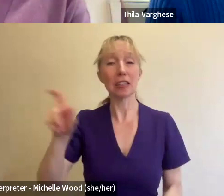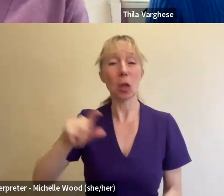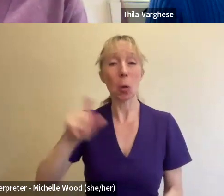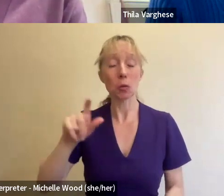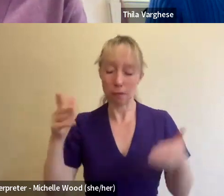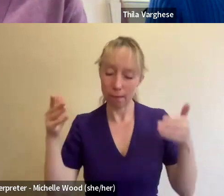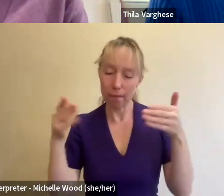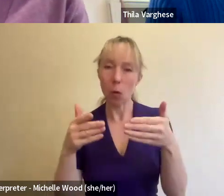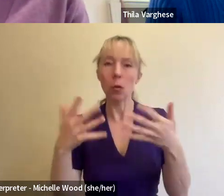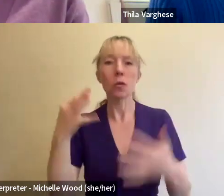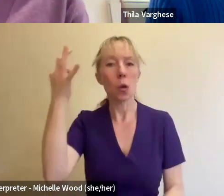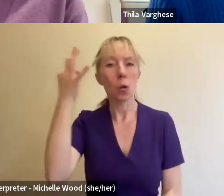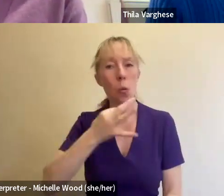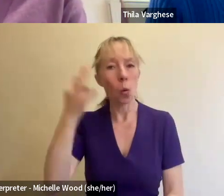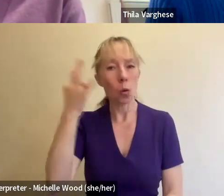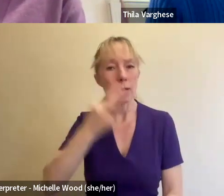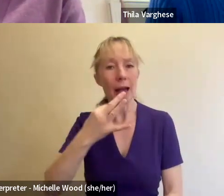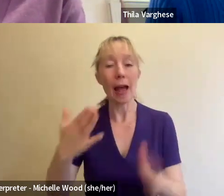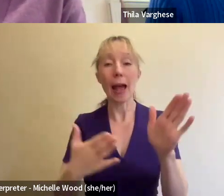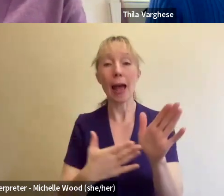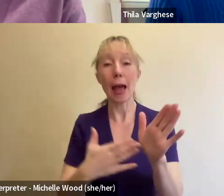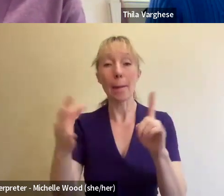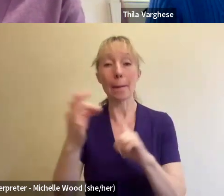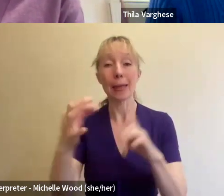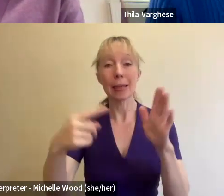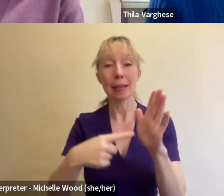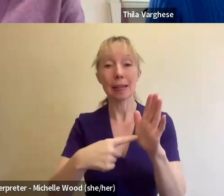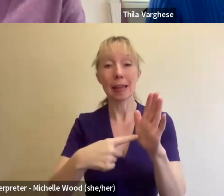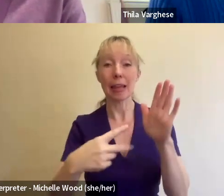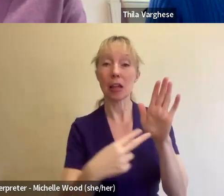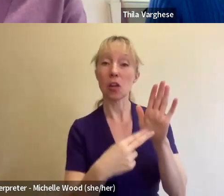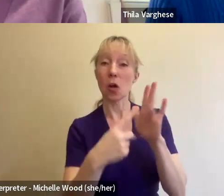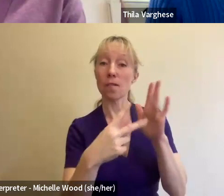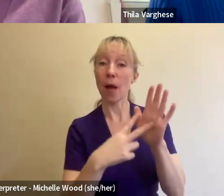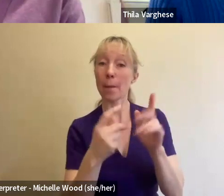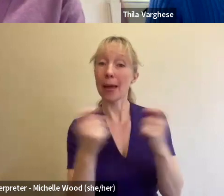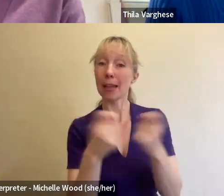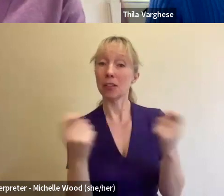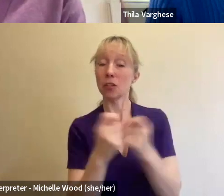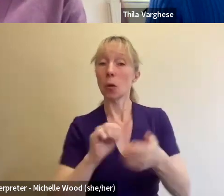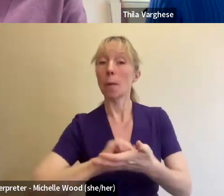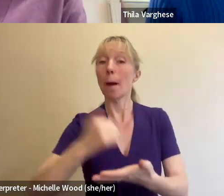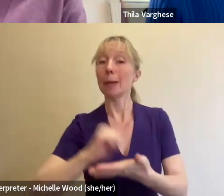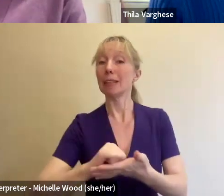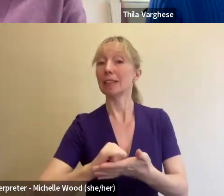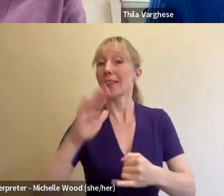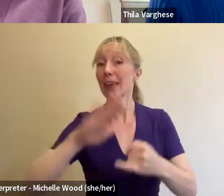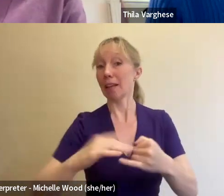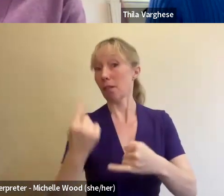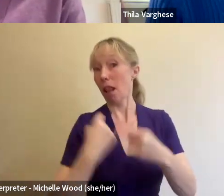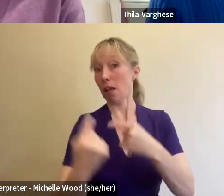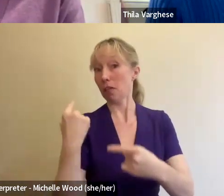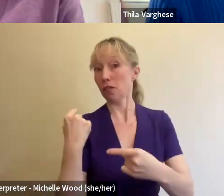Water, which was MPT's November issue, published at the end of last year, edited